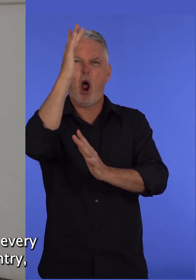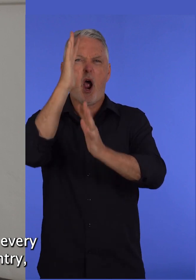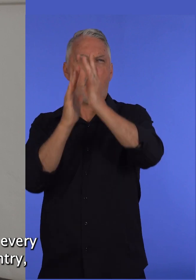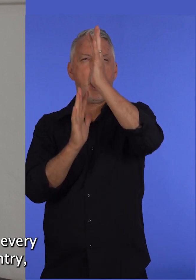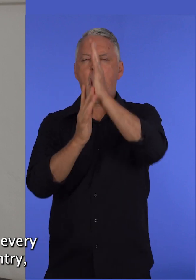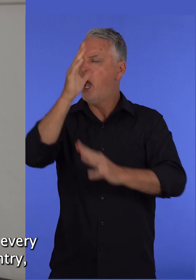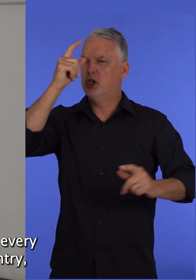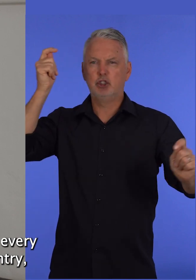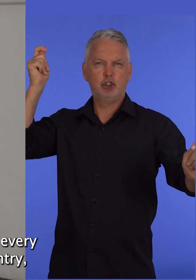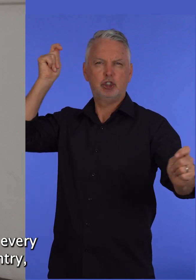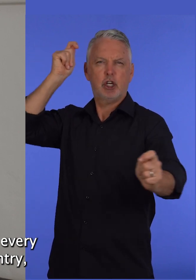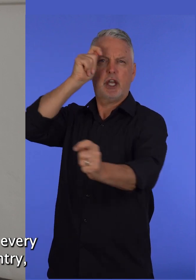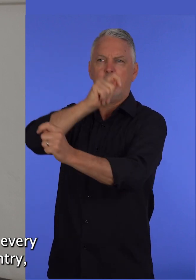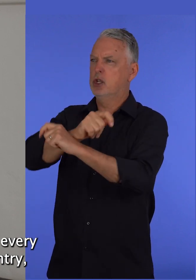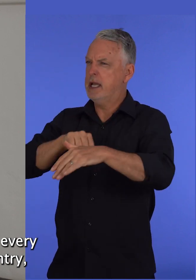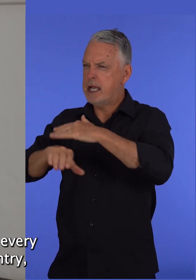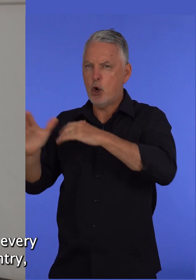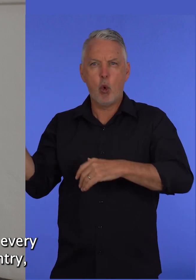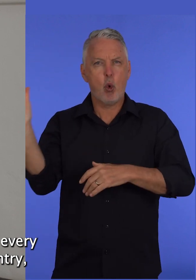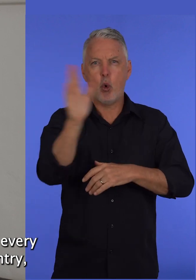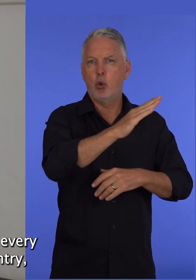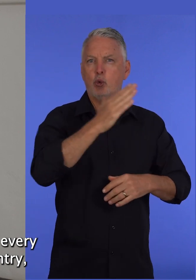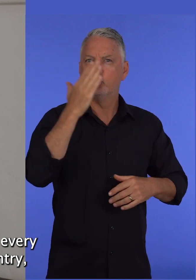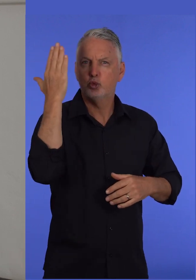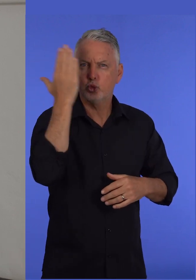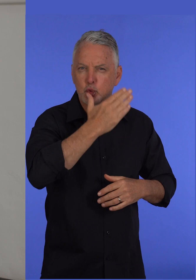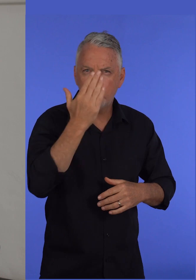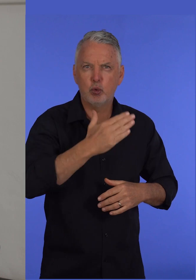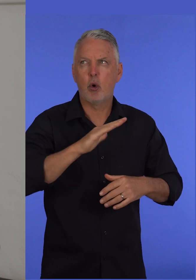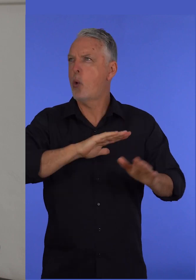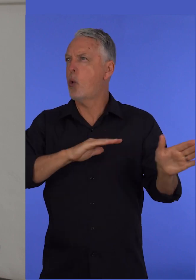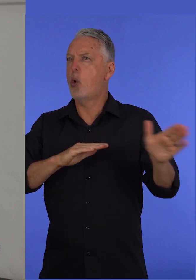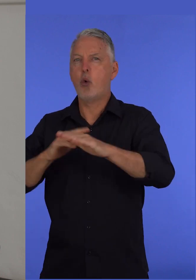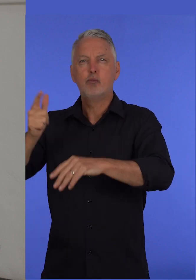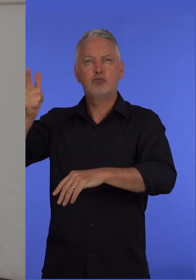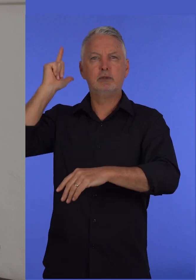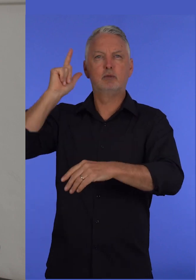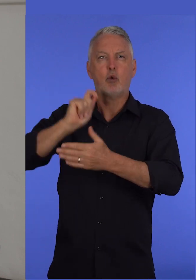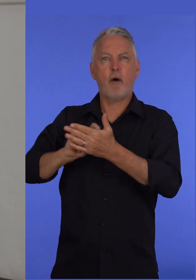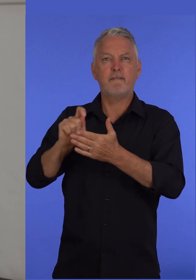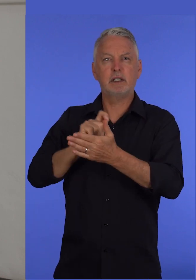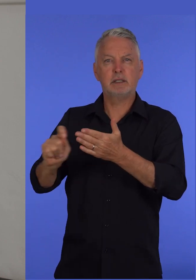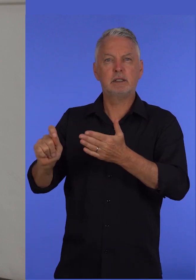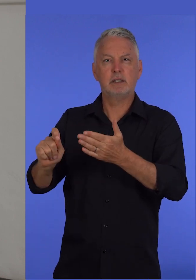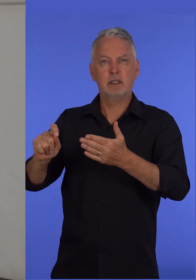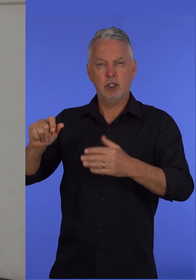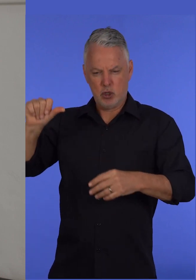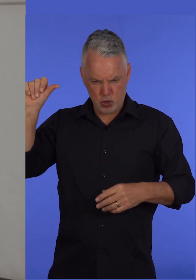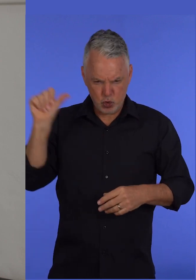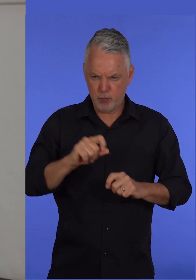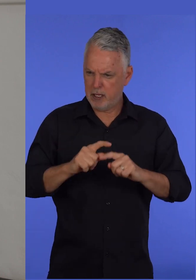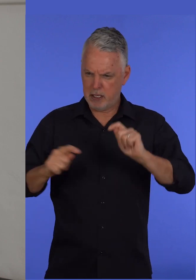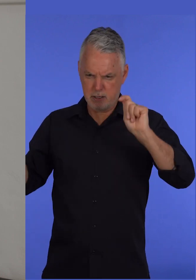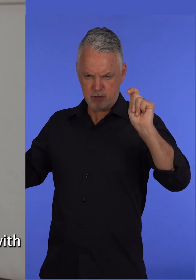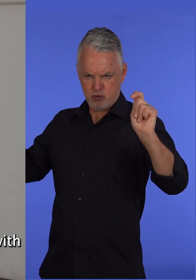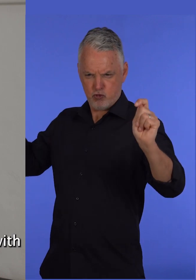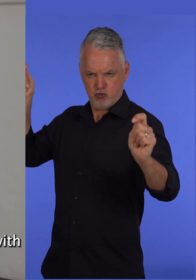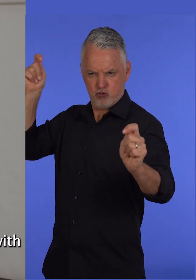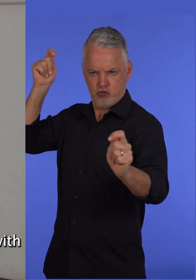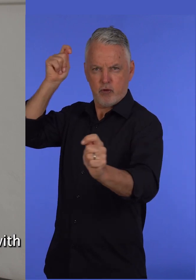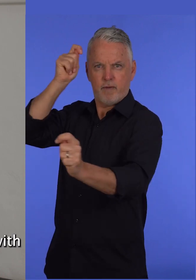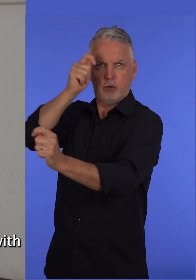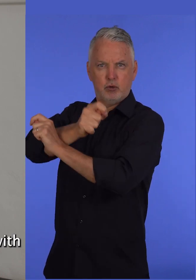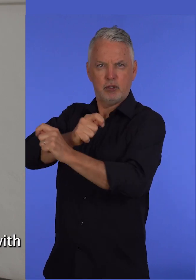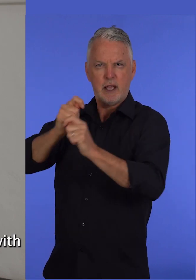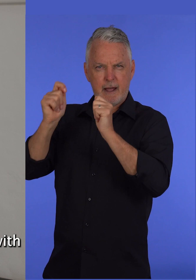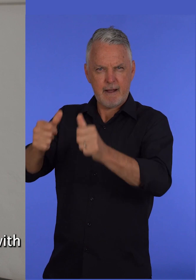single, you know, every single school across this country, in every principal's office. There was meant to be a revolution that was